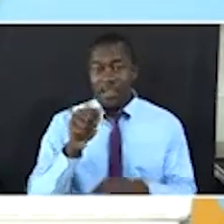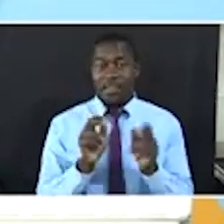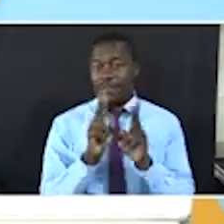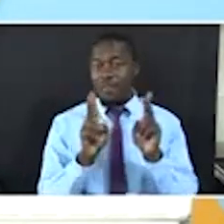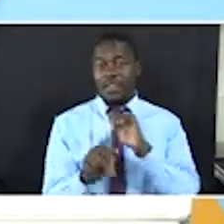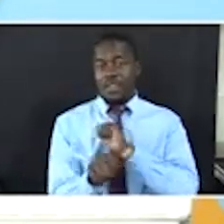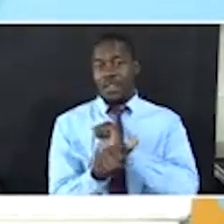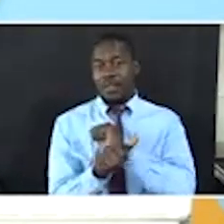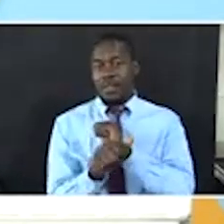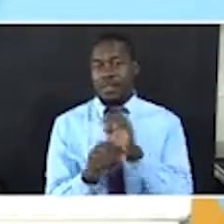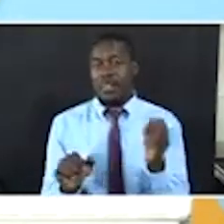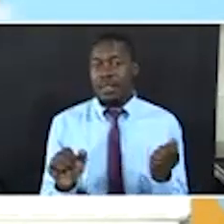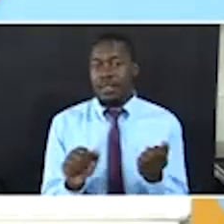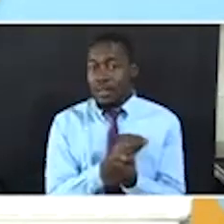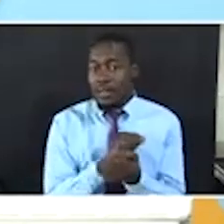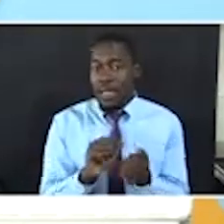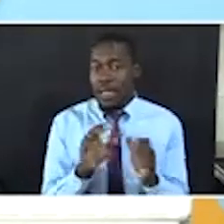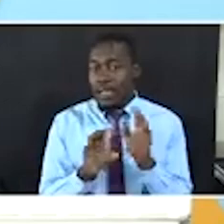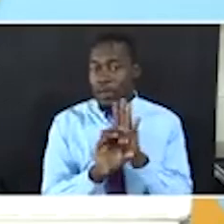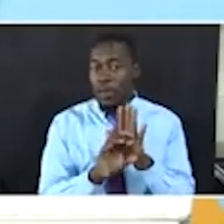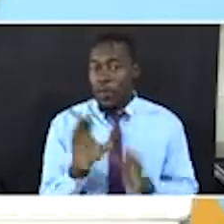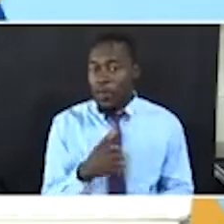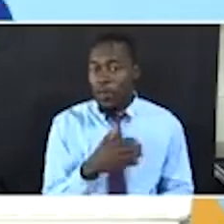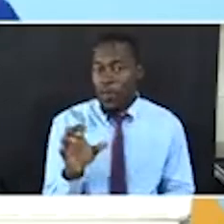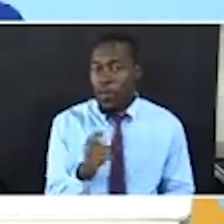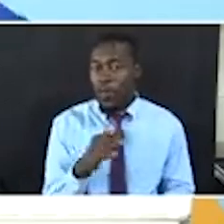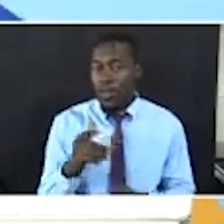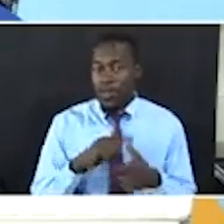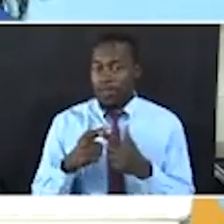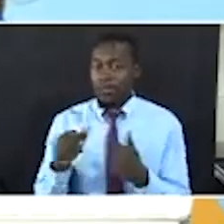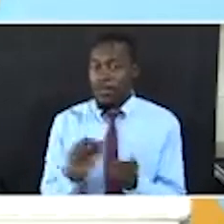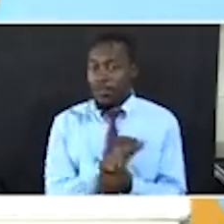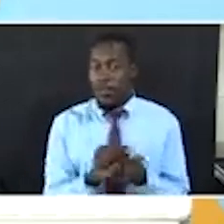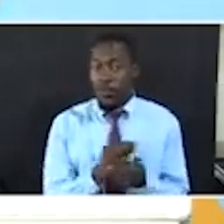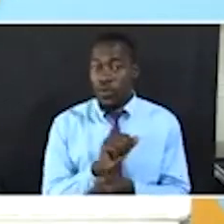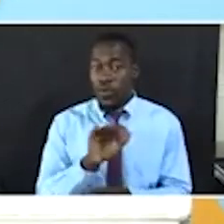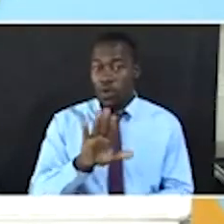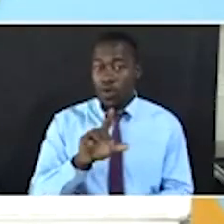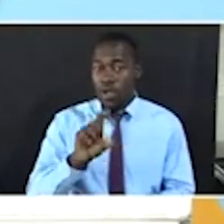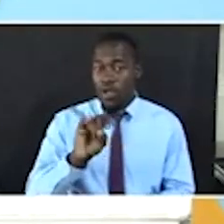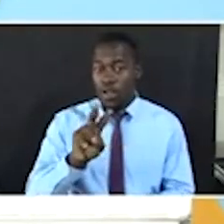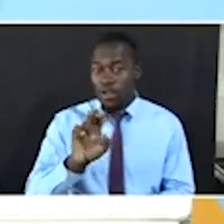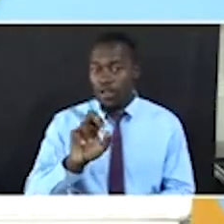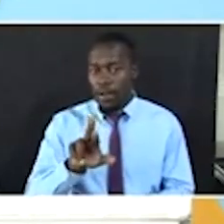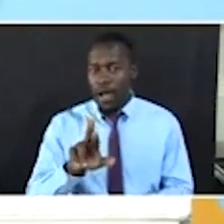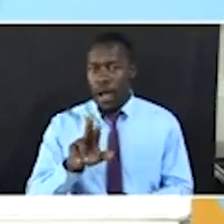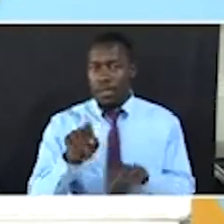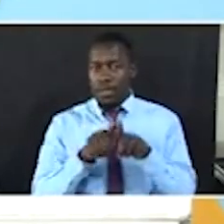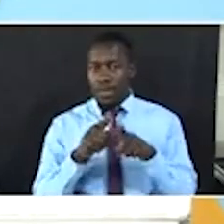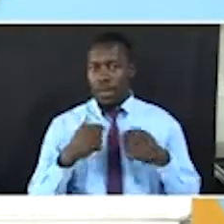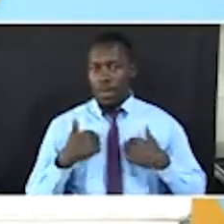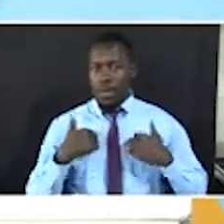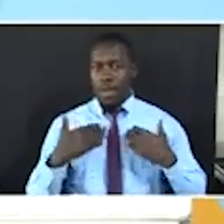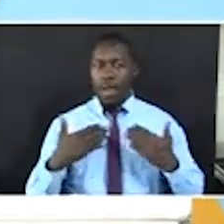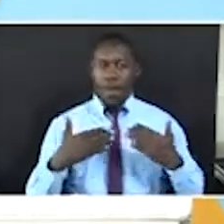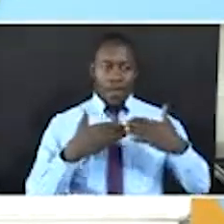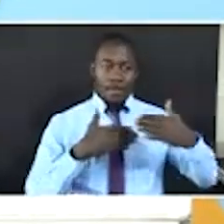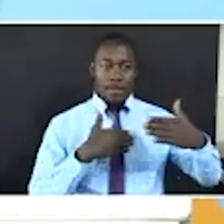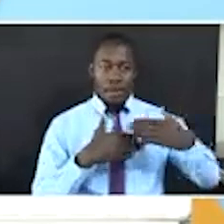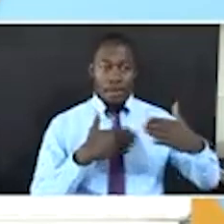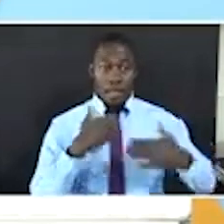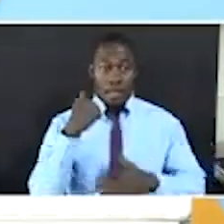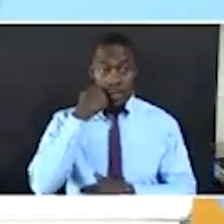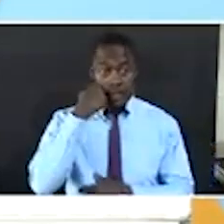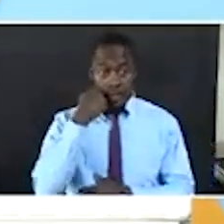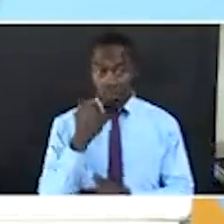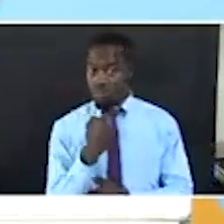I can be, maybe I'm a patient of one of those diseases. It took me so long to discover. I went